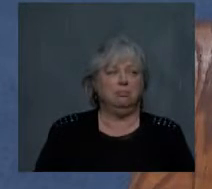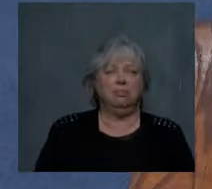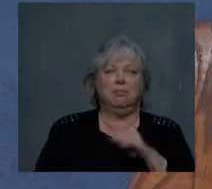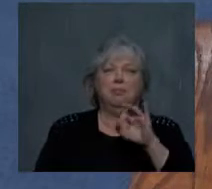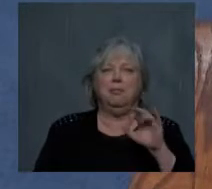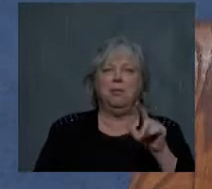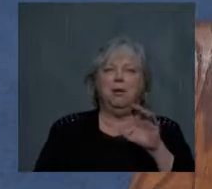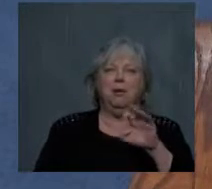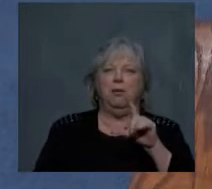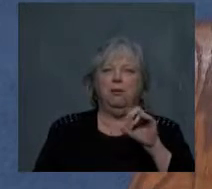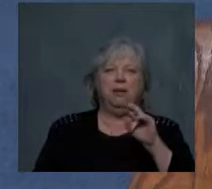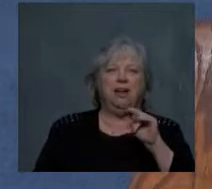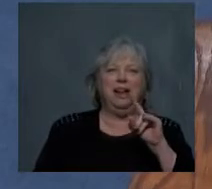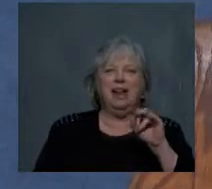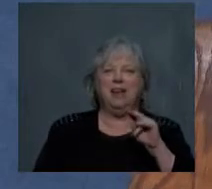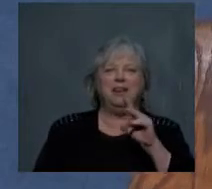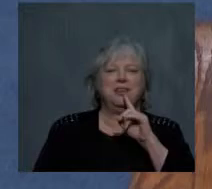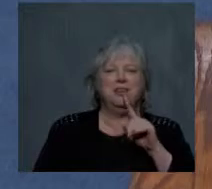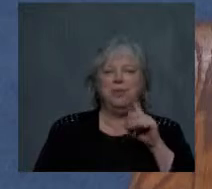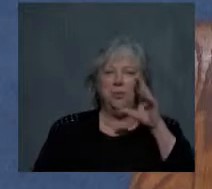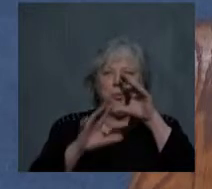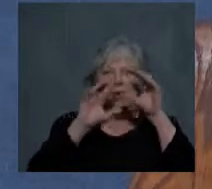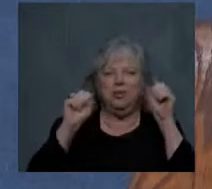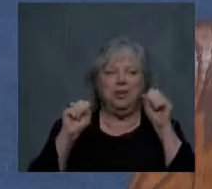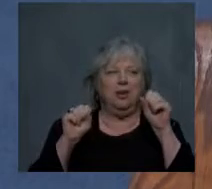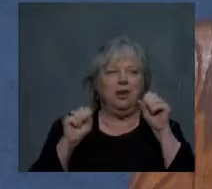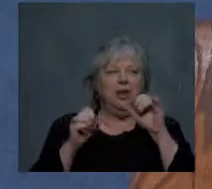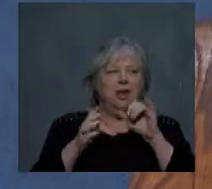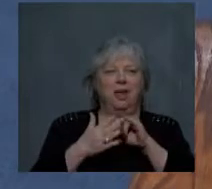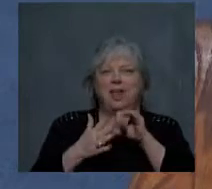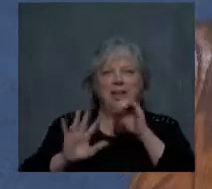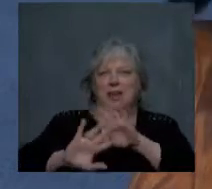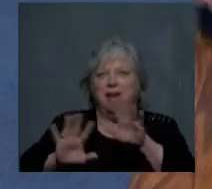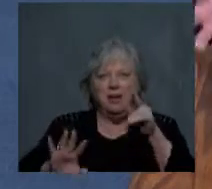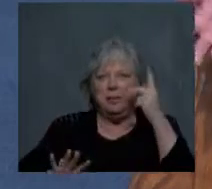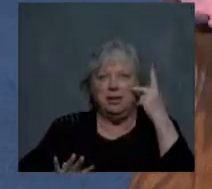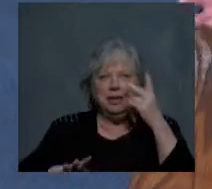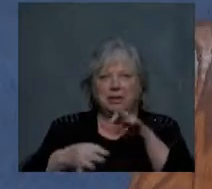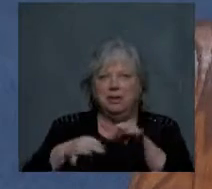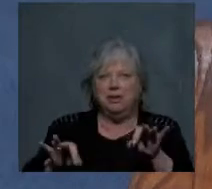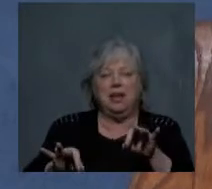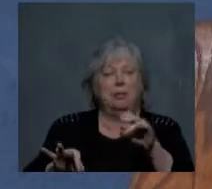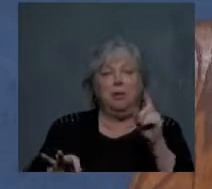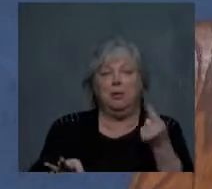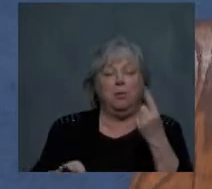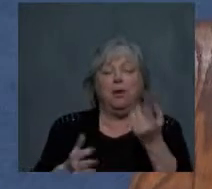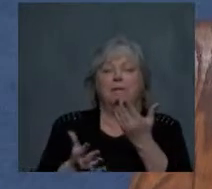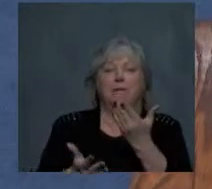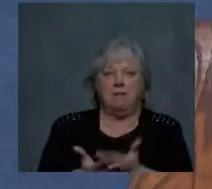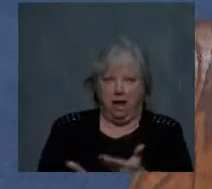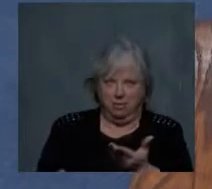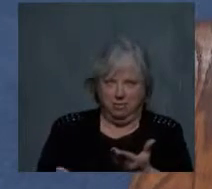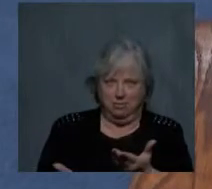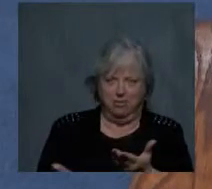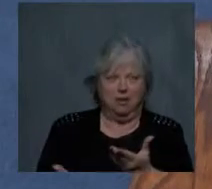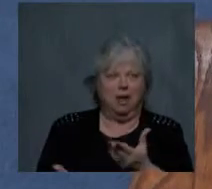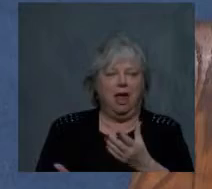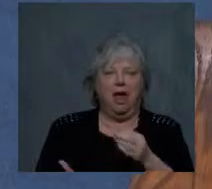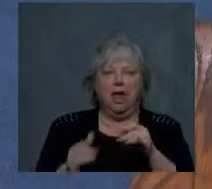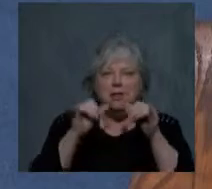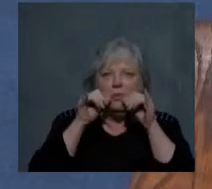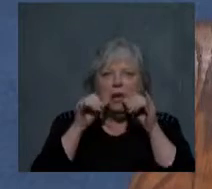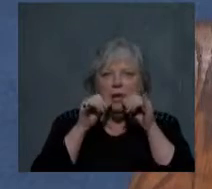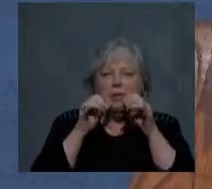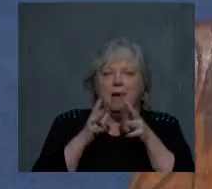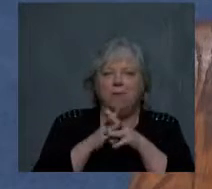Bill Clinton was still president. And that's not intended to be a political statement, that's just a fact. And the Razorbacks